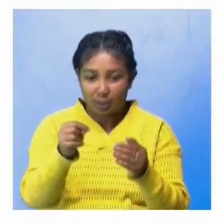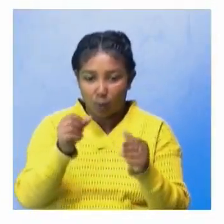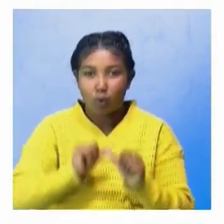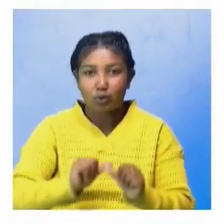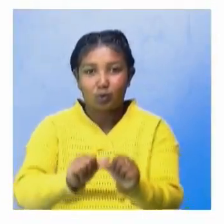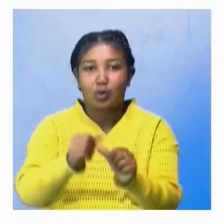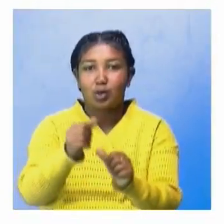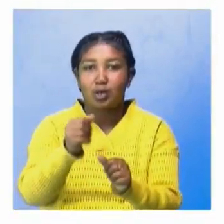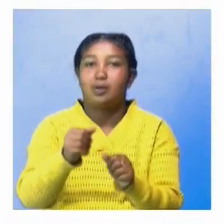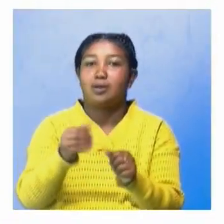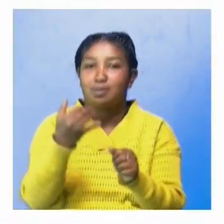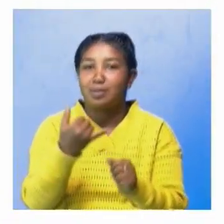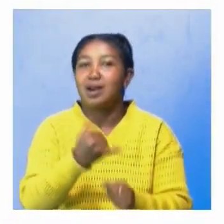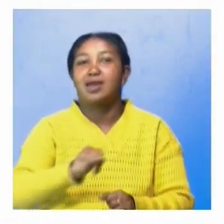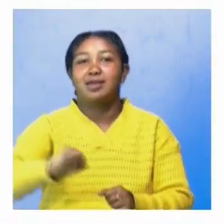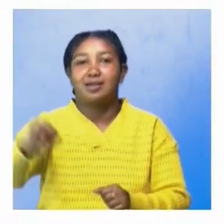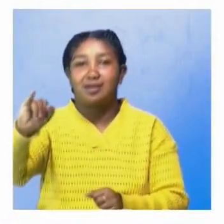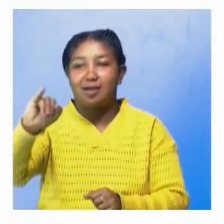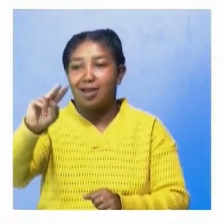playing.